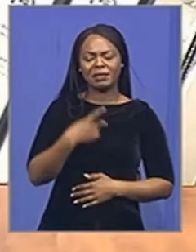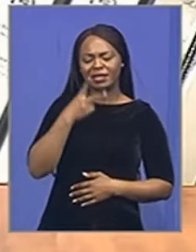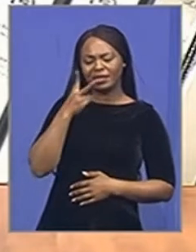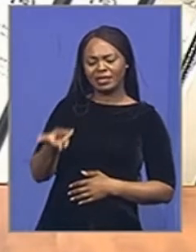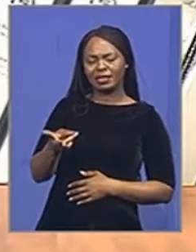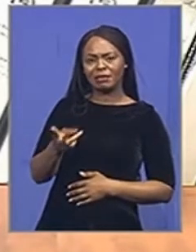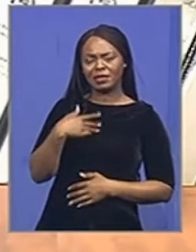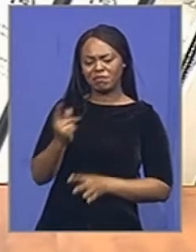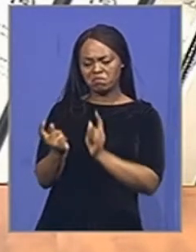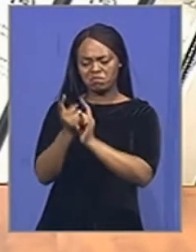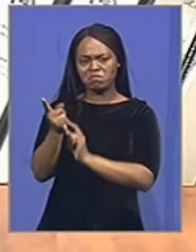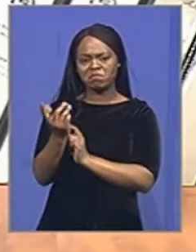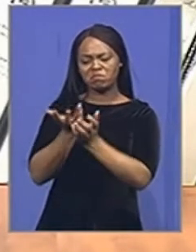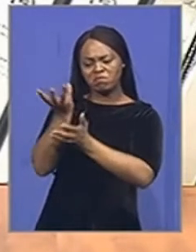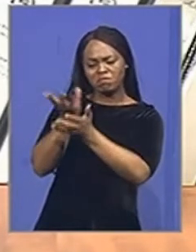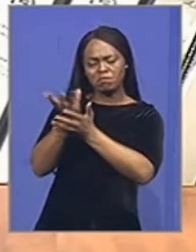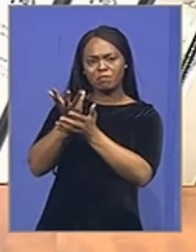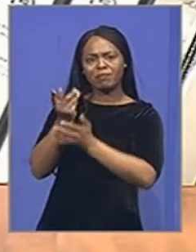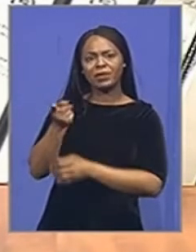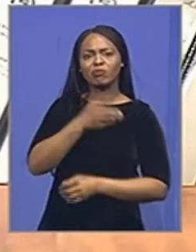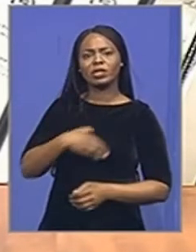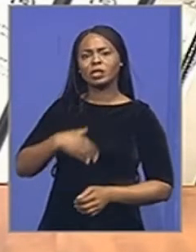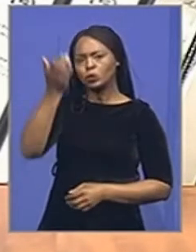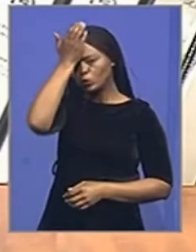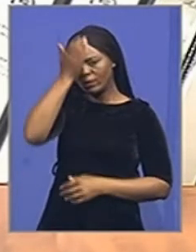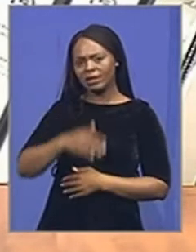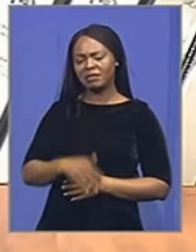say, let us appoint